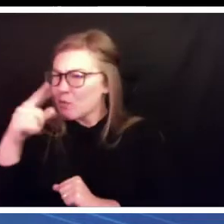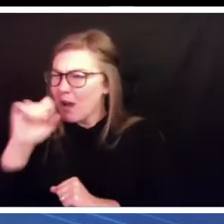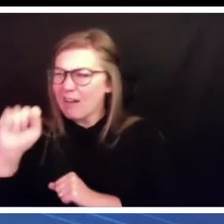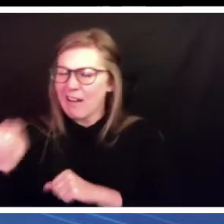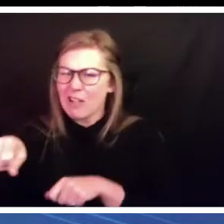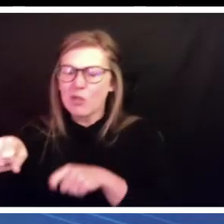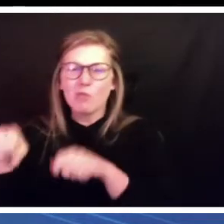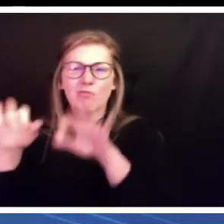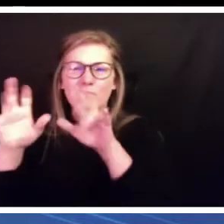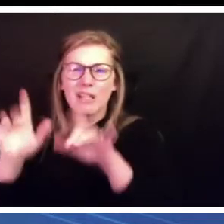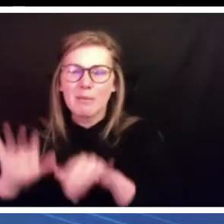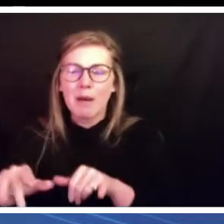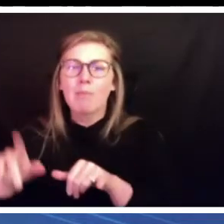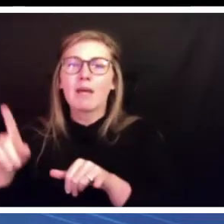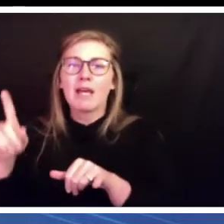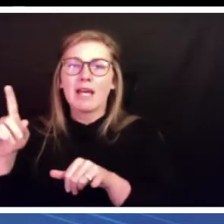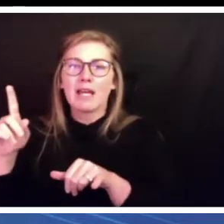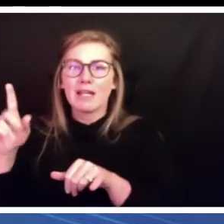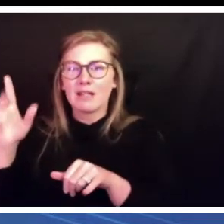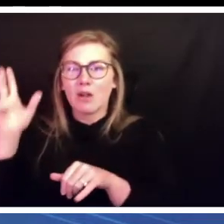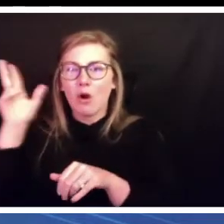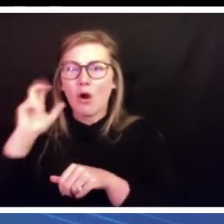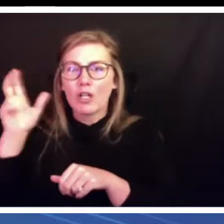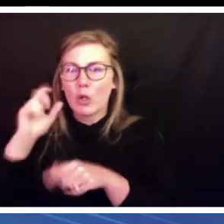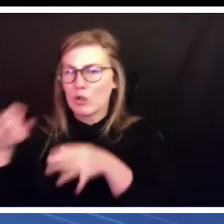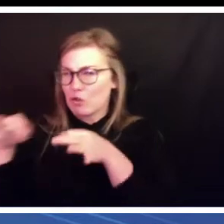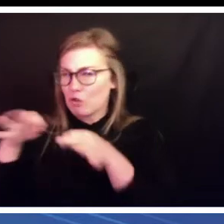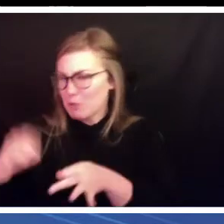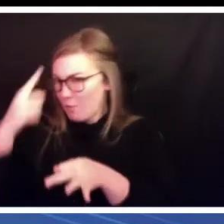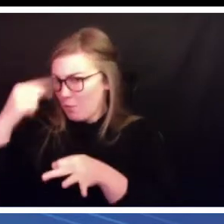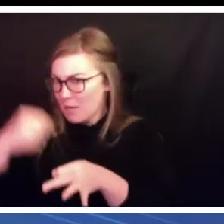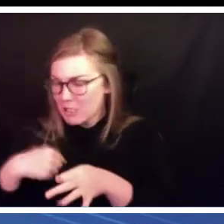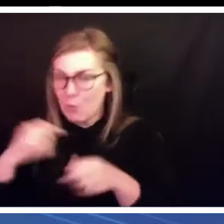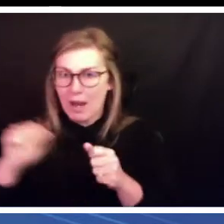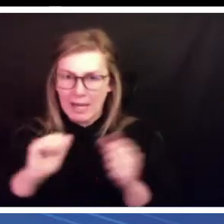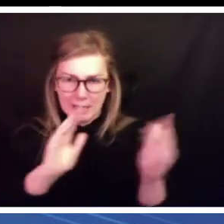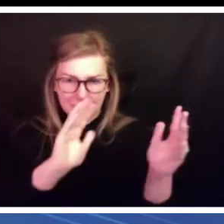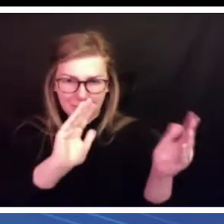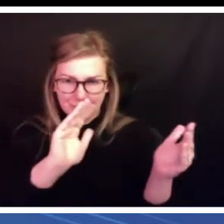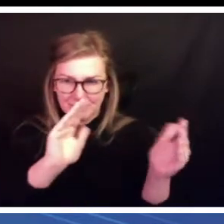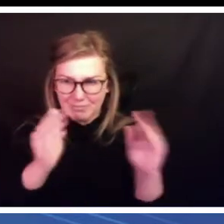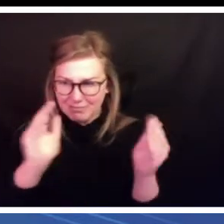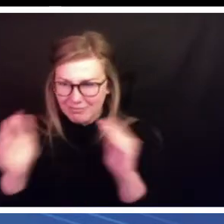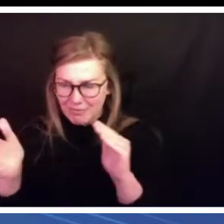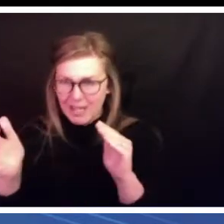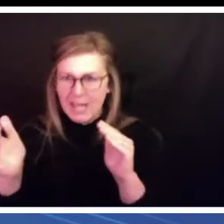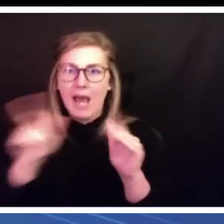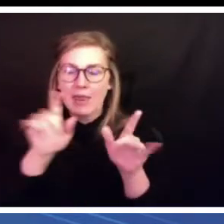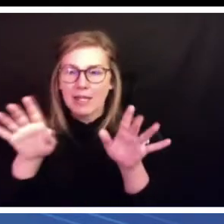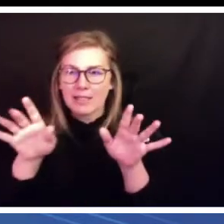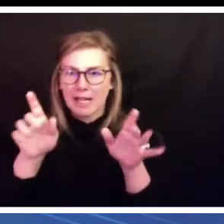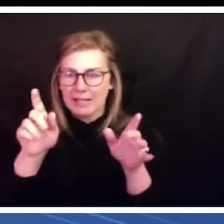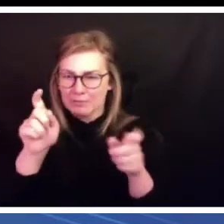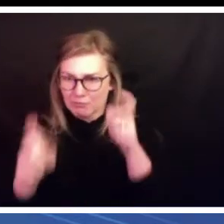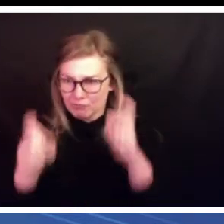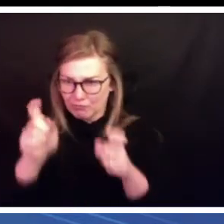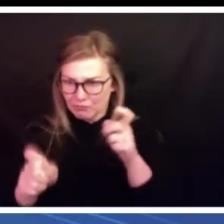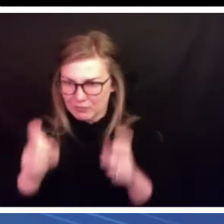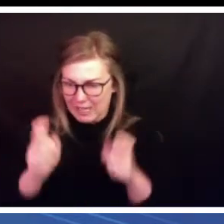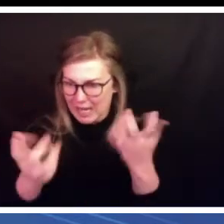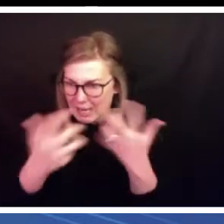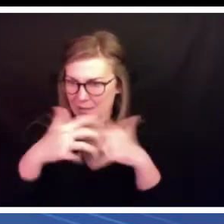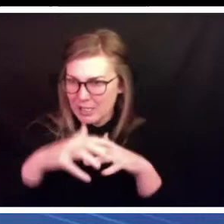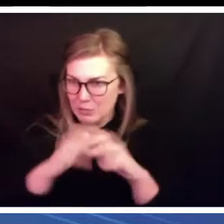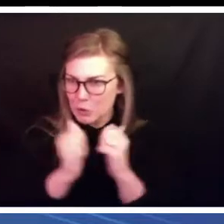the few together into what we thought was the best version. But then again, you know, this being my first time, I also had, I